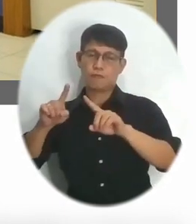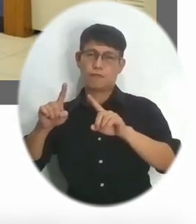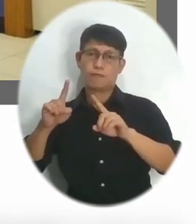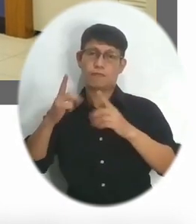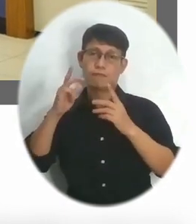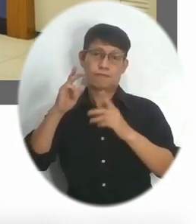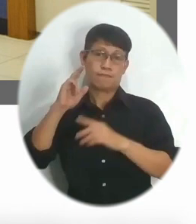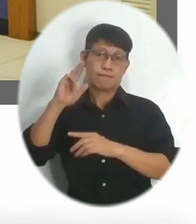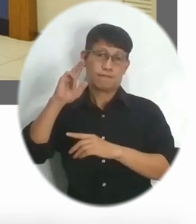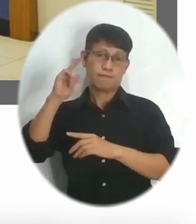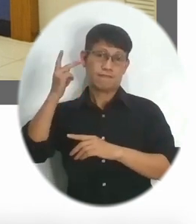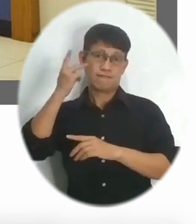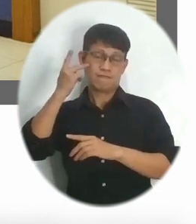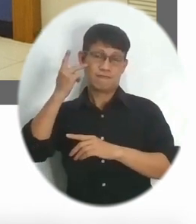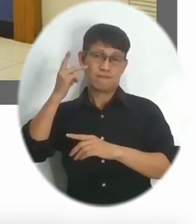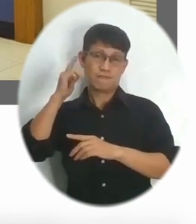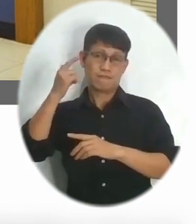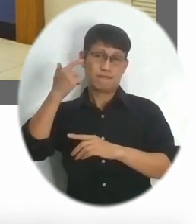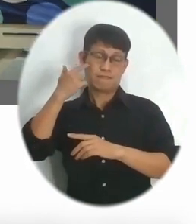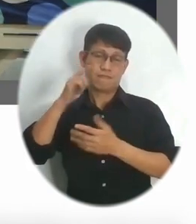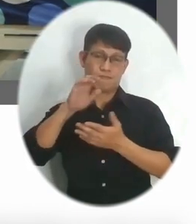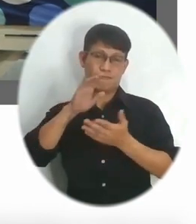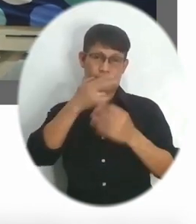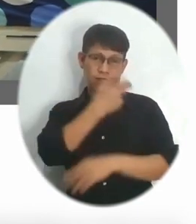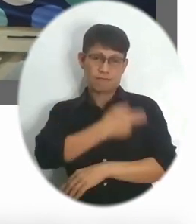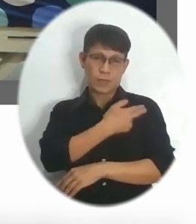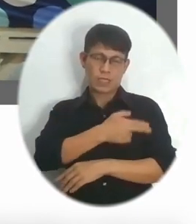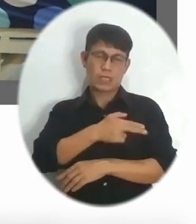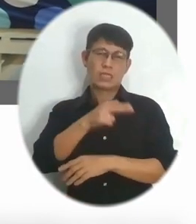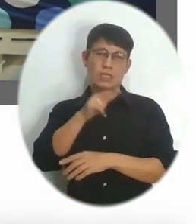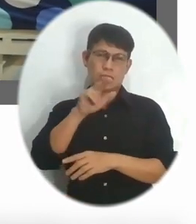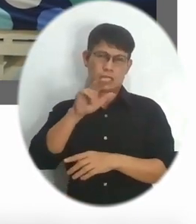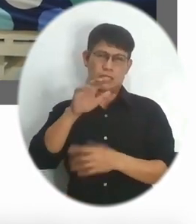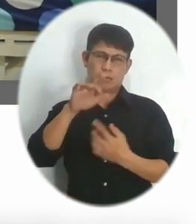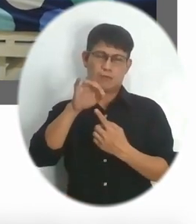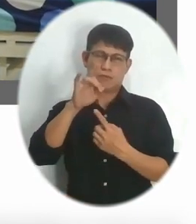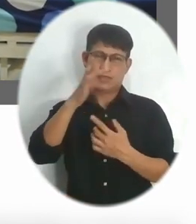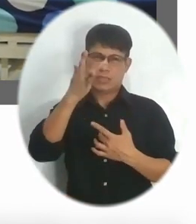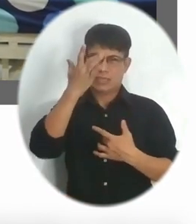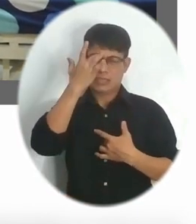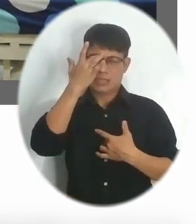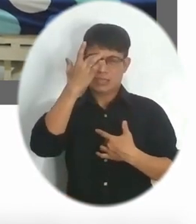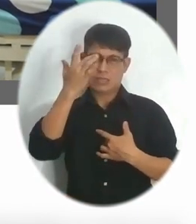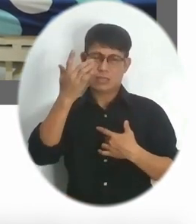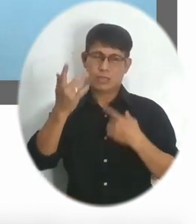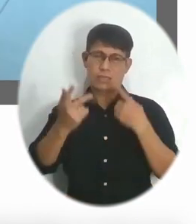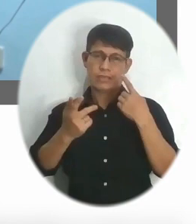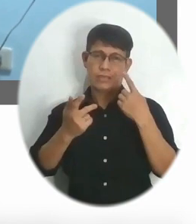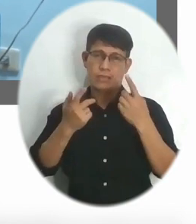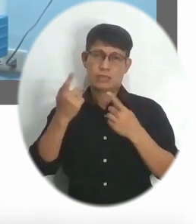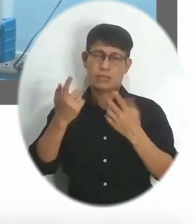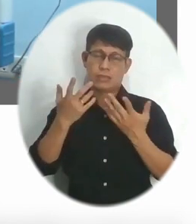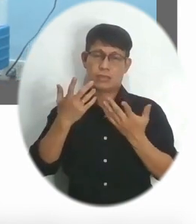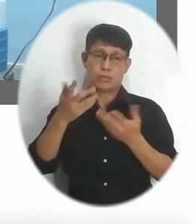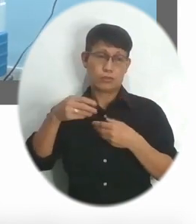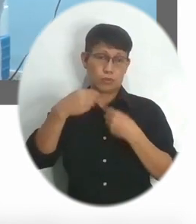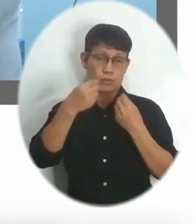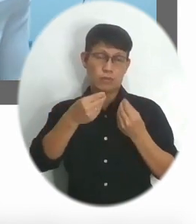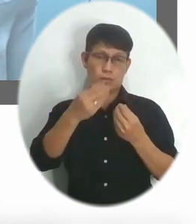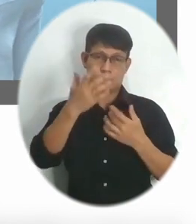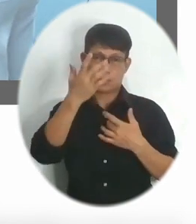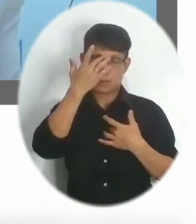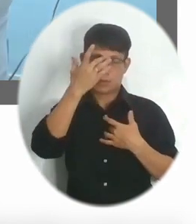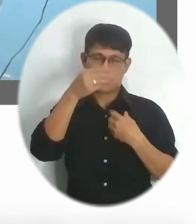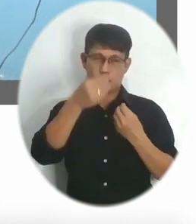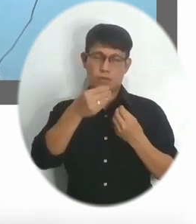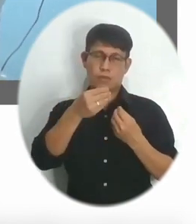several public hospitals, equipped to help ease the journey of terminally ill patients. These hospice units